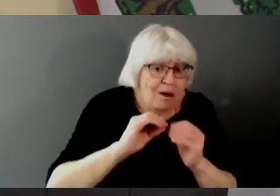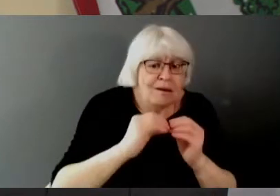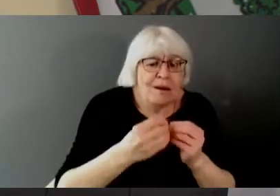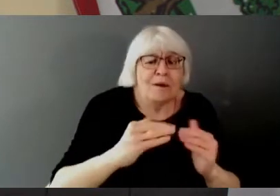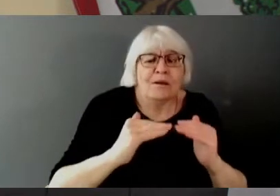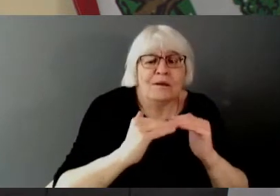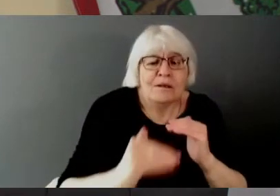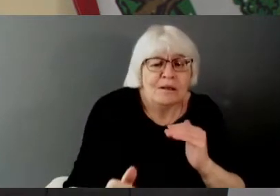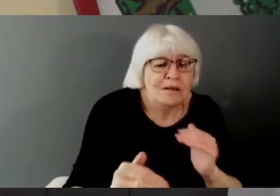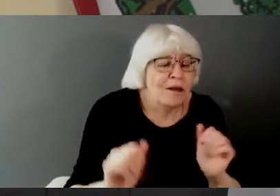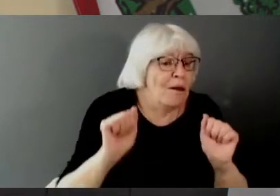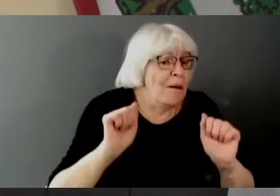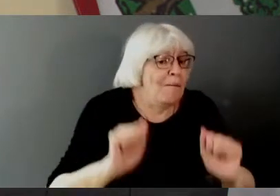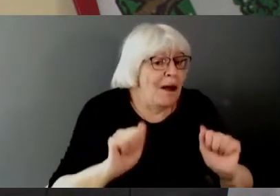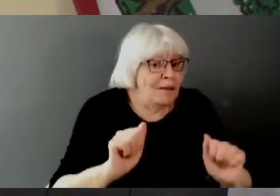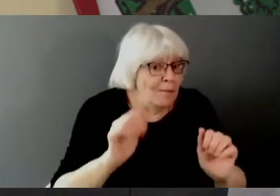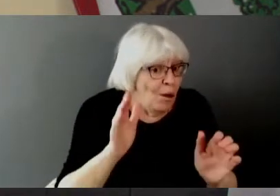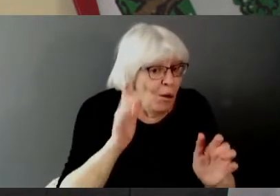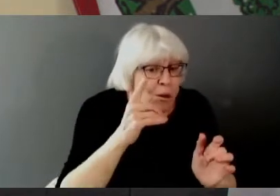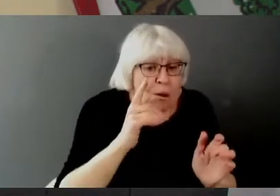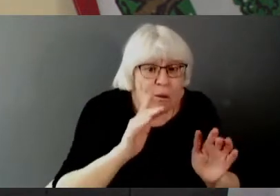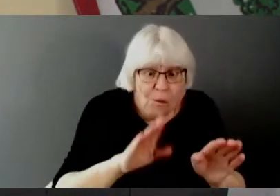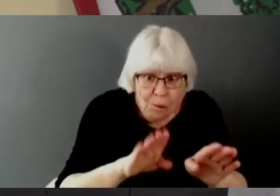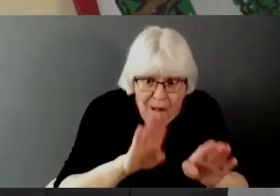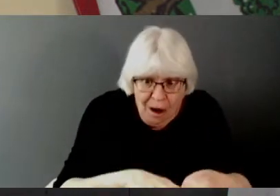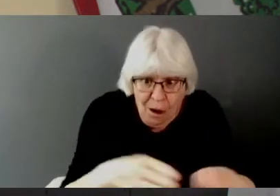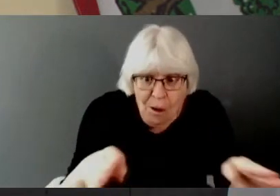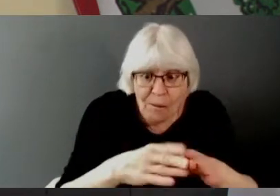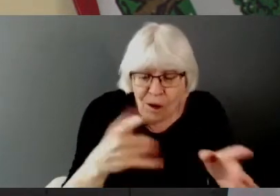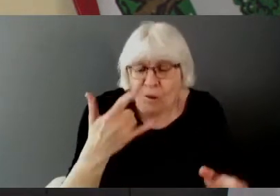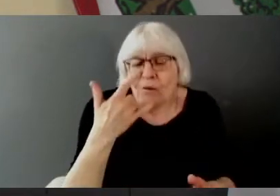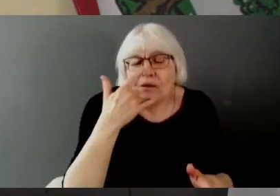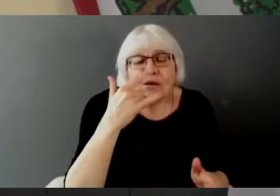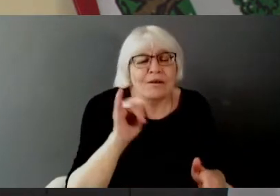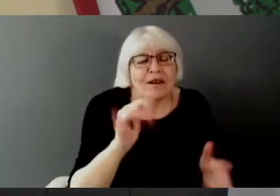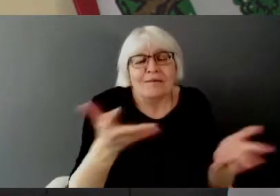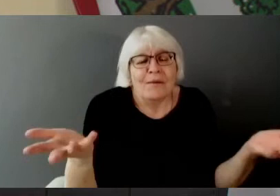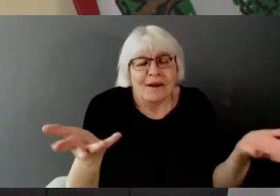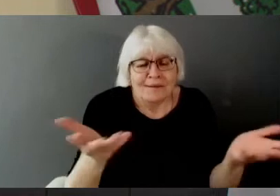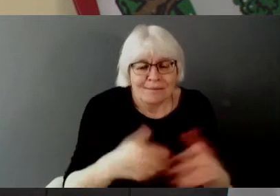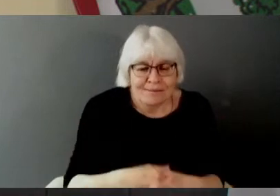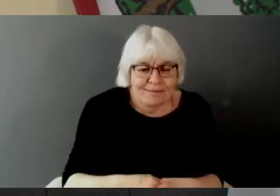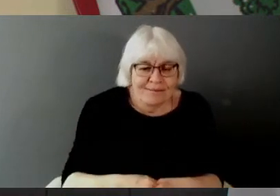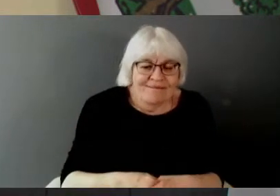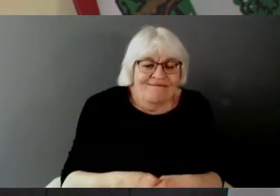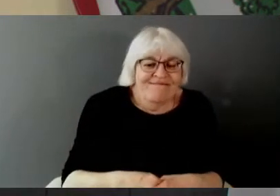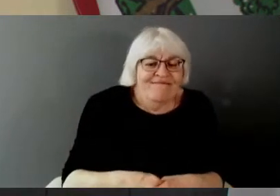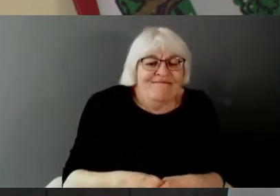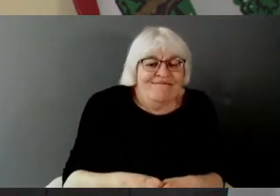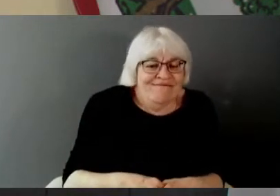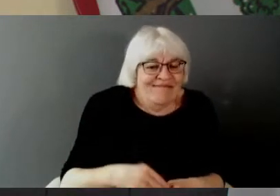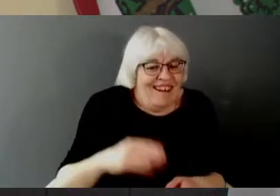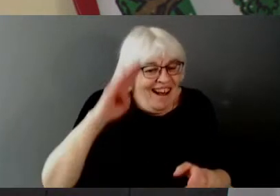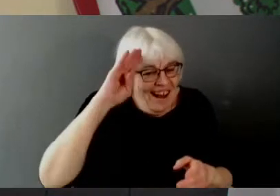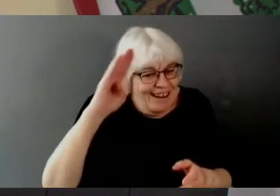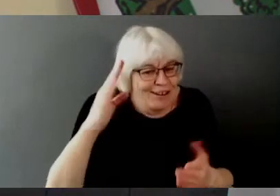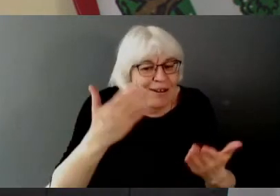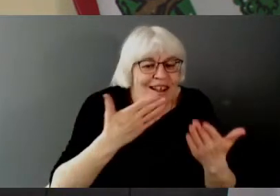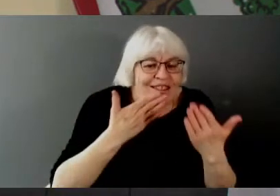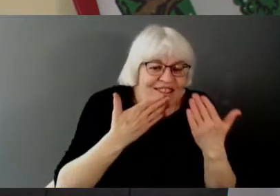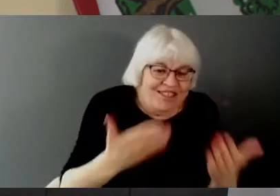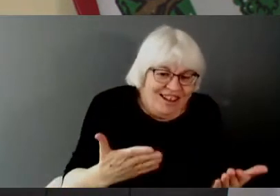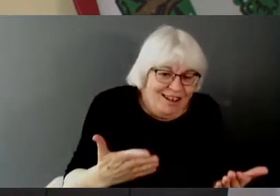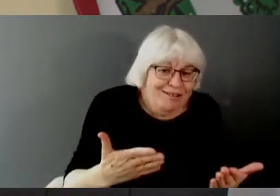Well, hi, Louise, and thanks. And Dr. Morrison can expand on the answer that I will give. But essentially, I